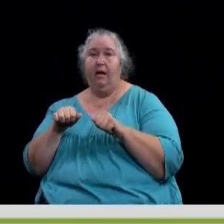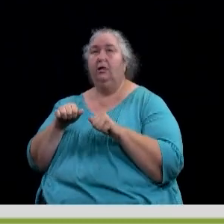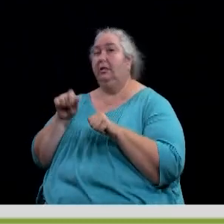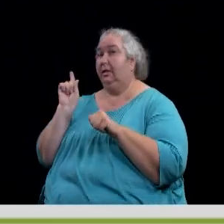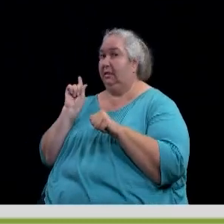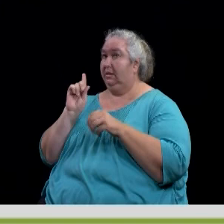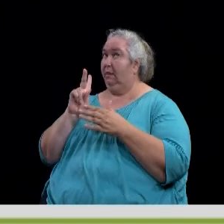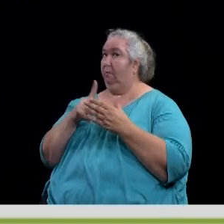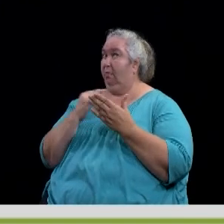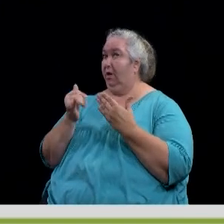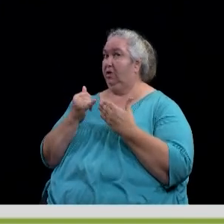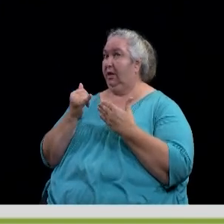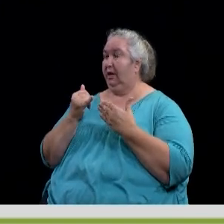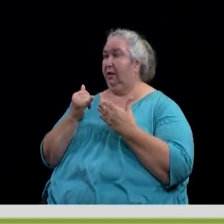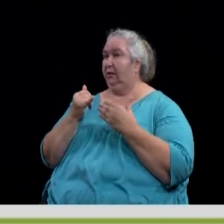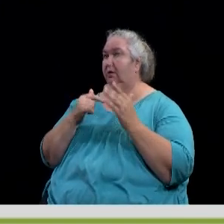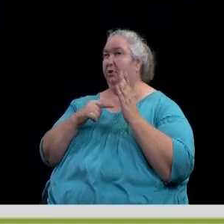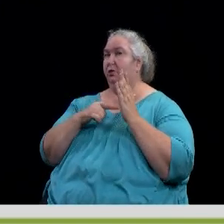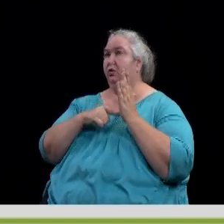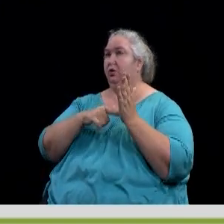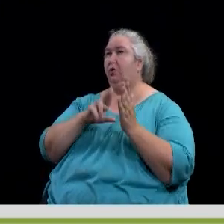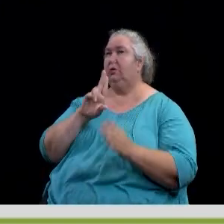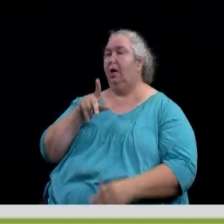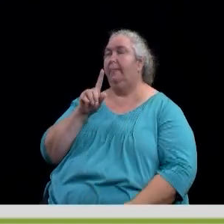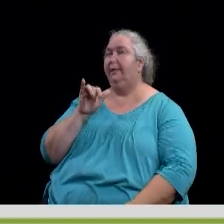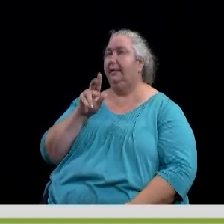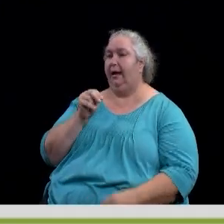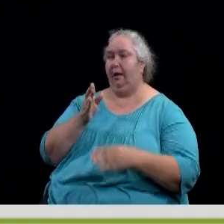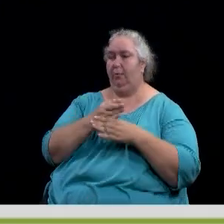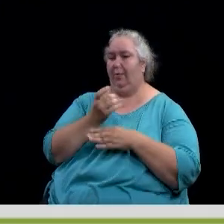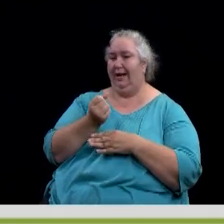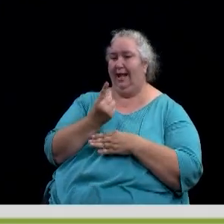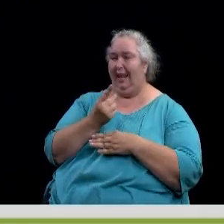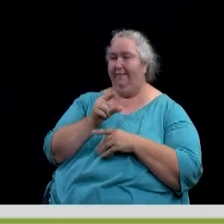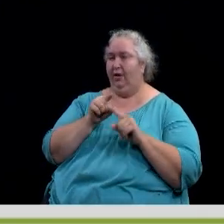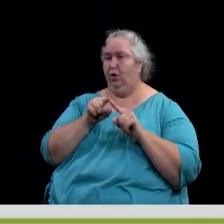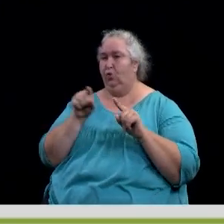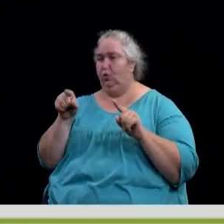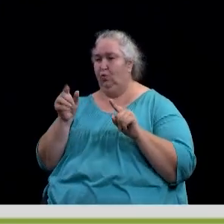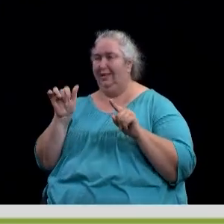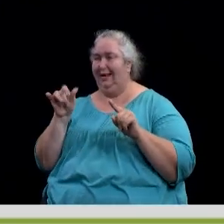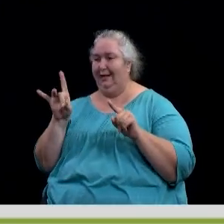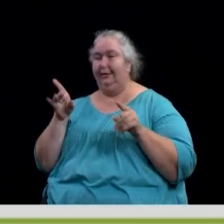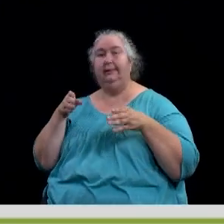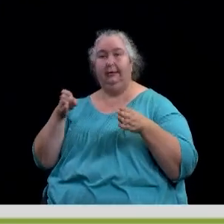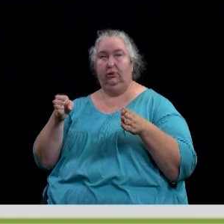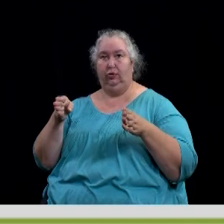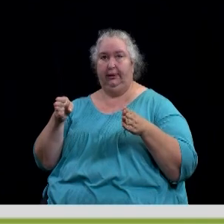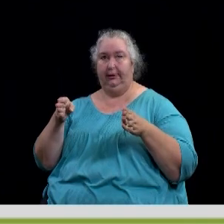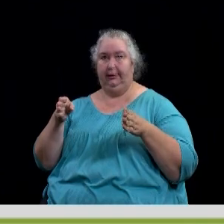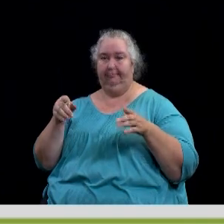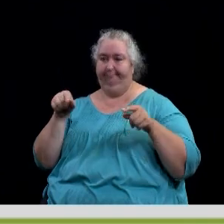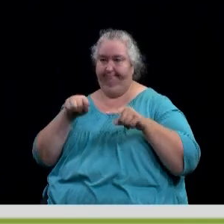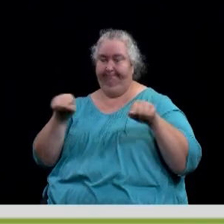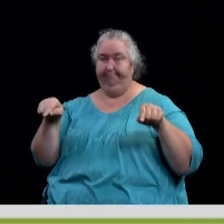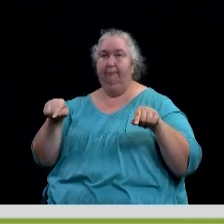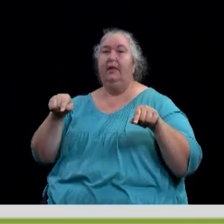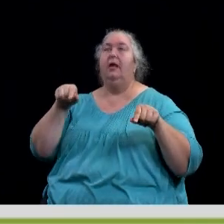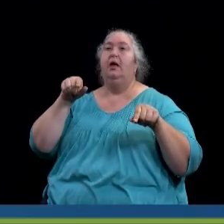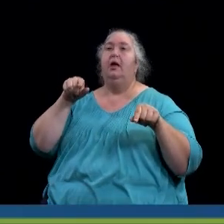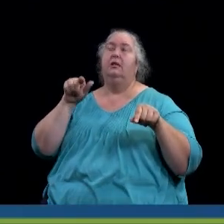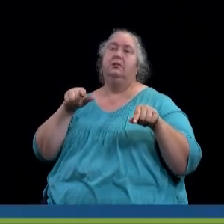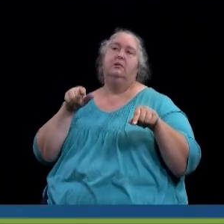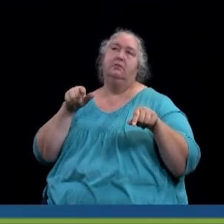between 11th Street and 18th Street. The project is funded with future local funding through streets and water